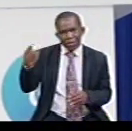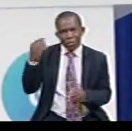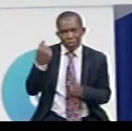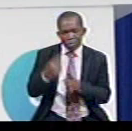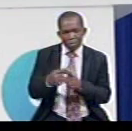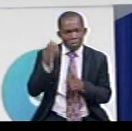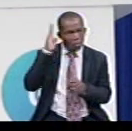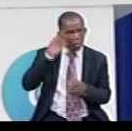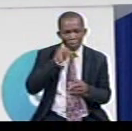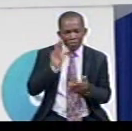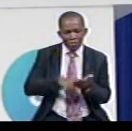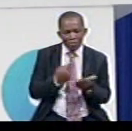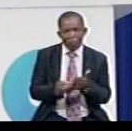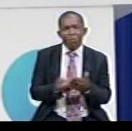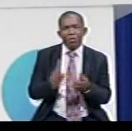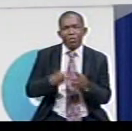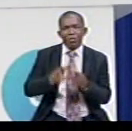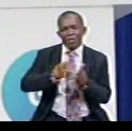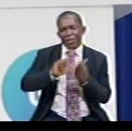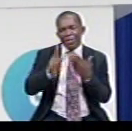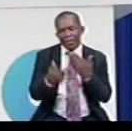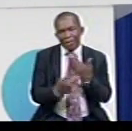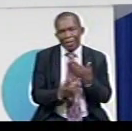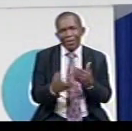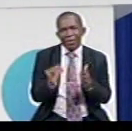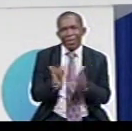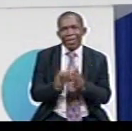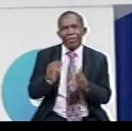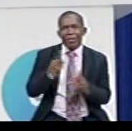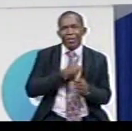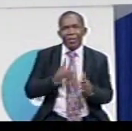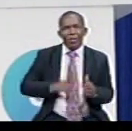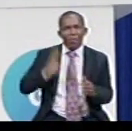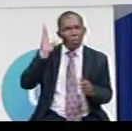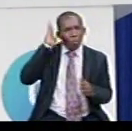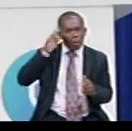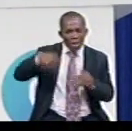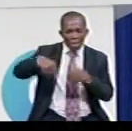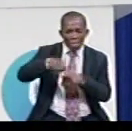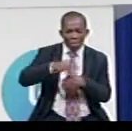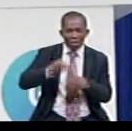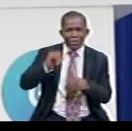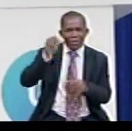The Lord will anoint his word through the mouth of his servant.